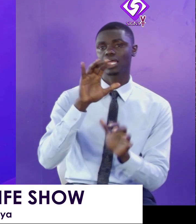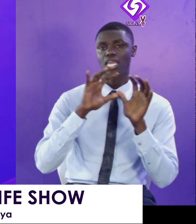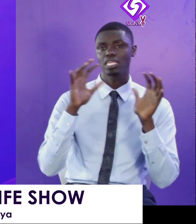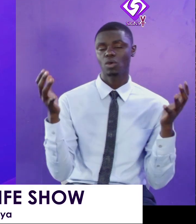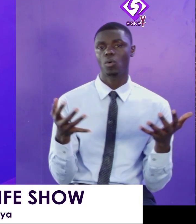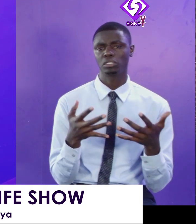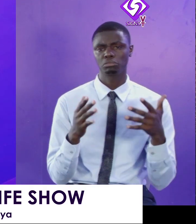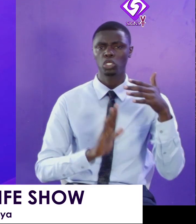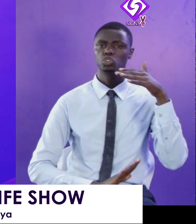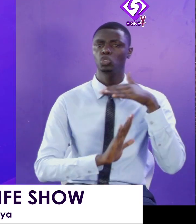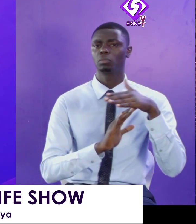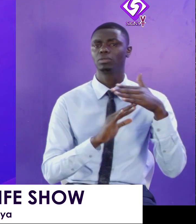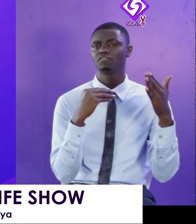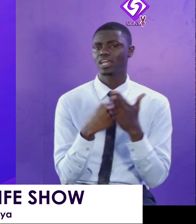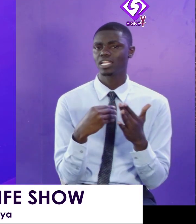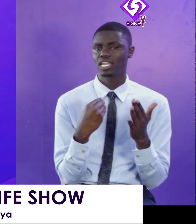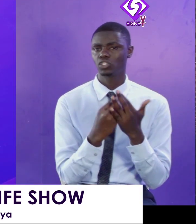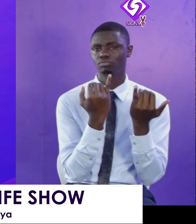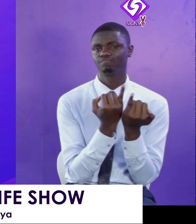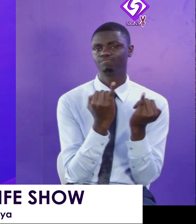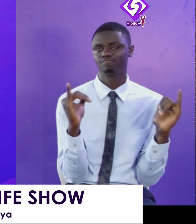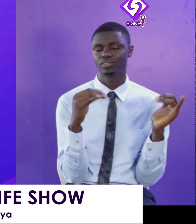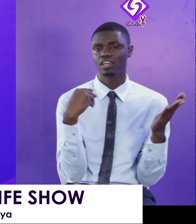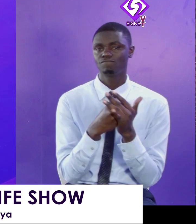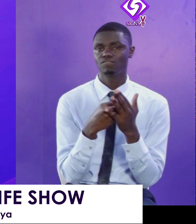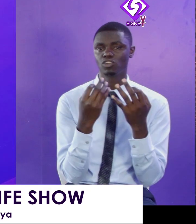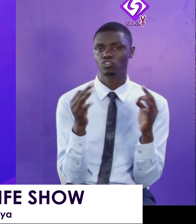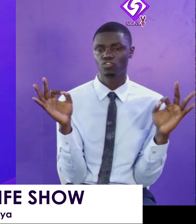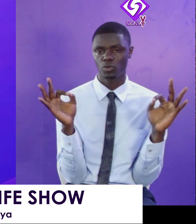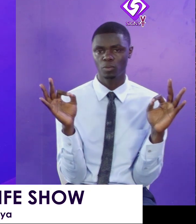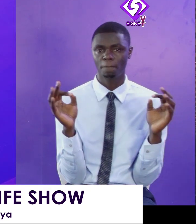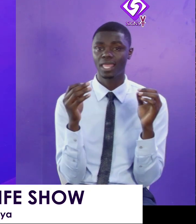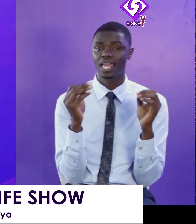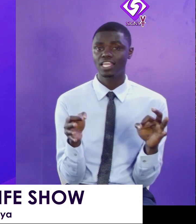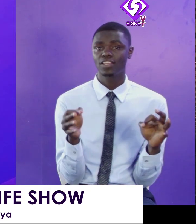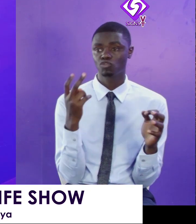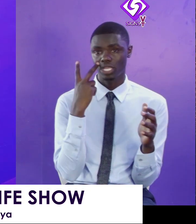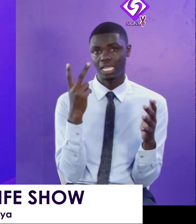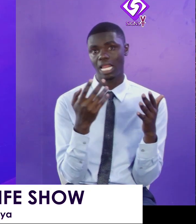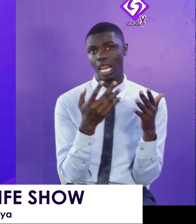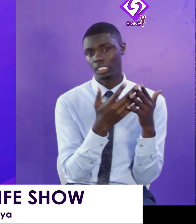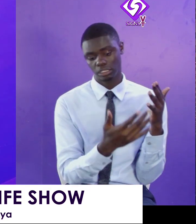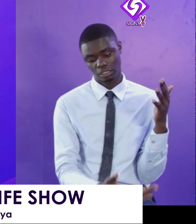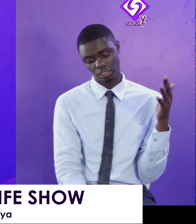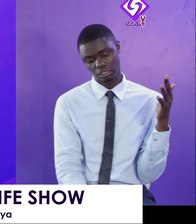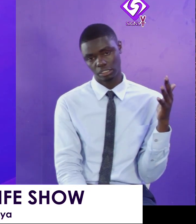on the list is financial independence and financial freedom. If you go to our list